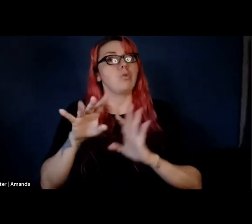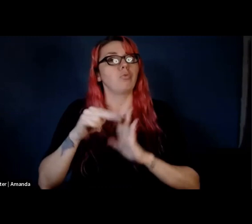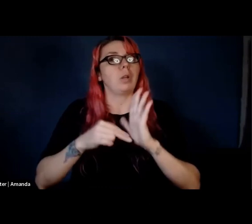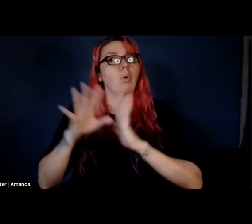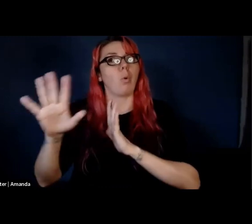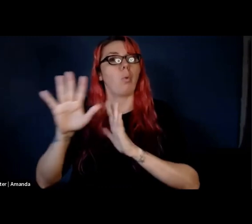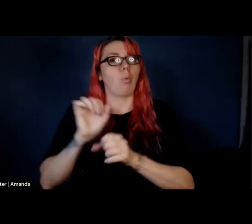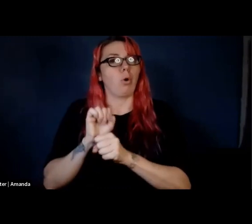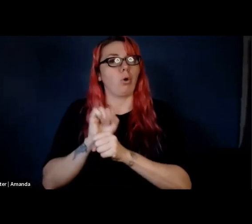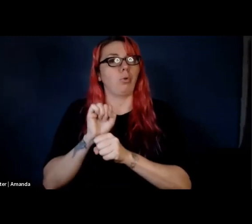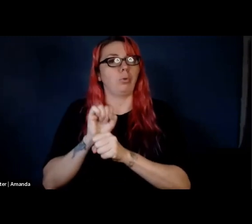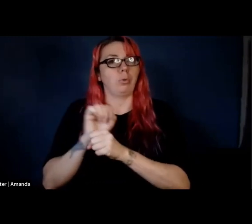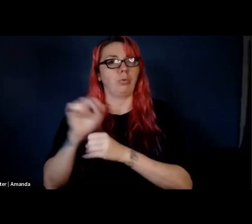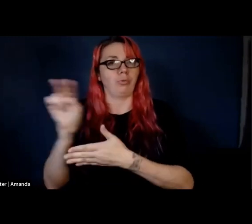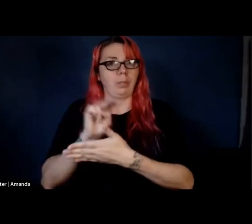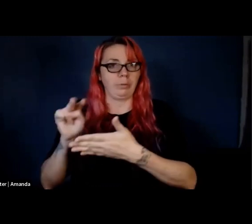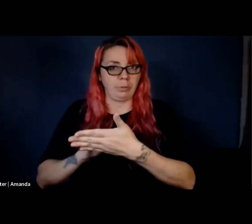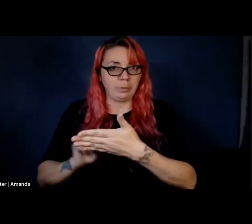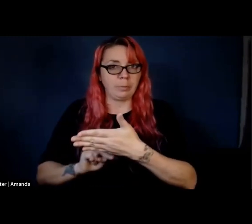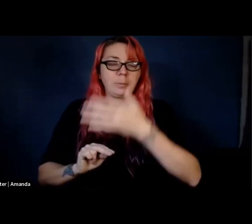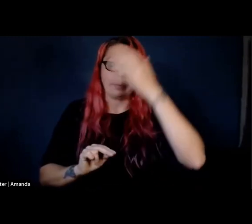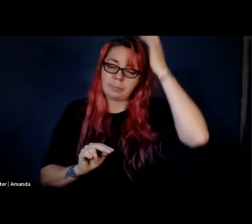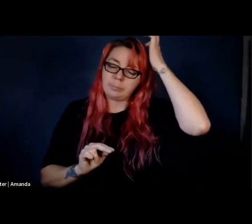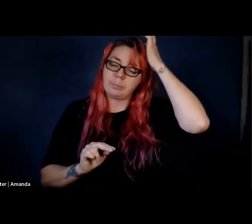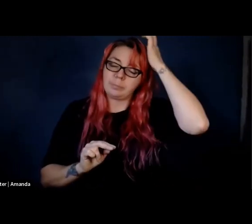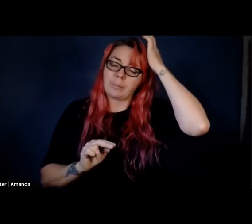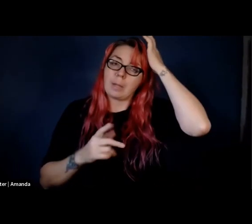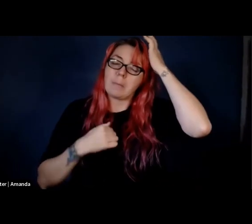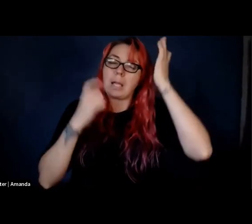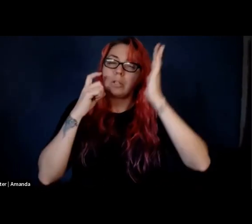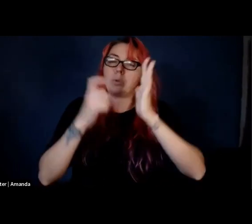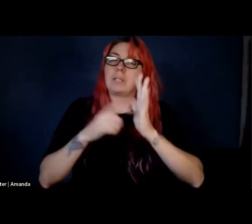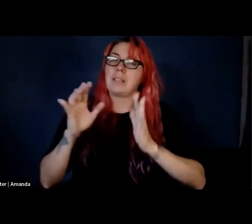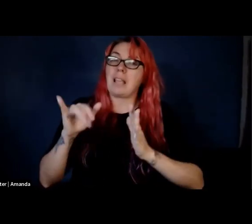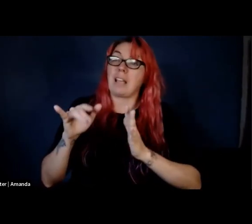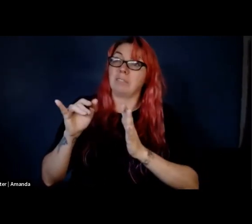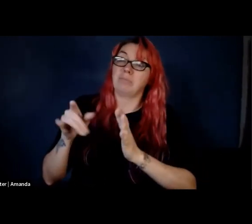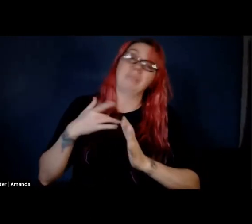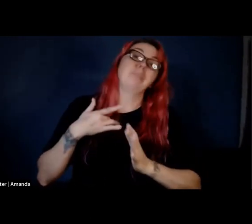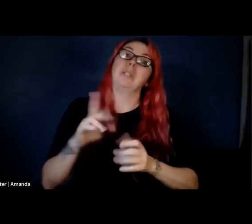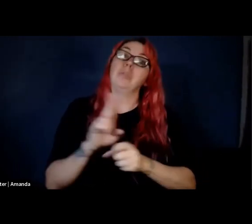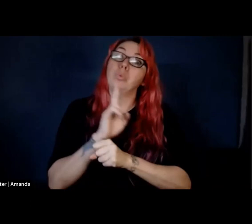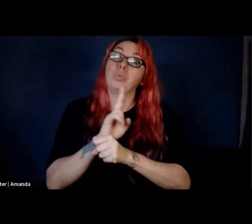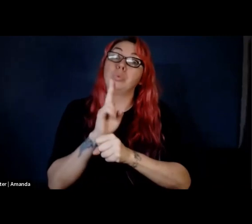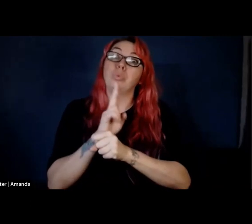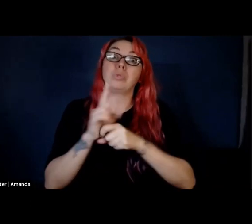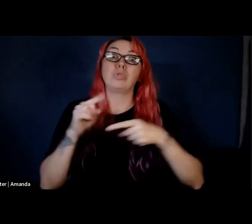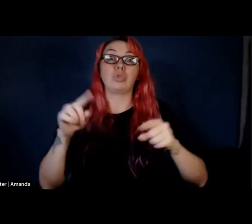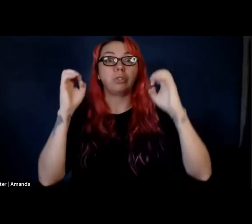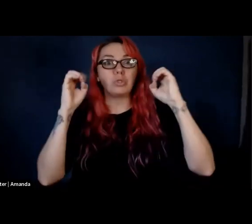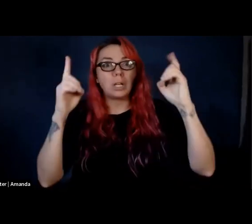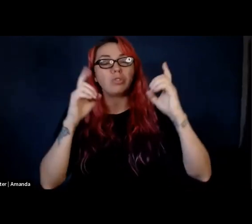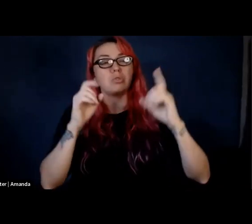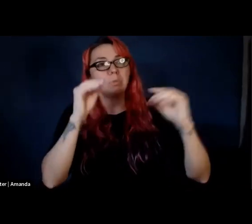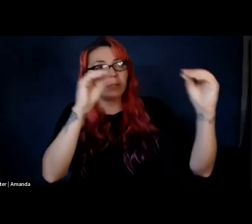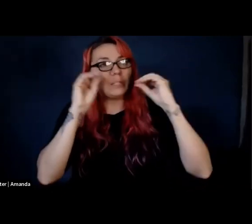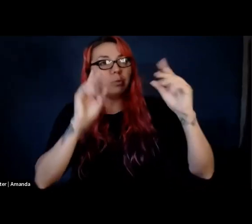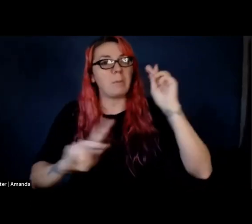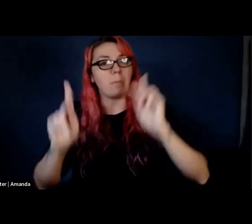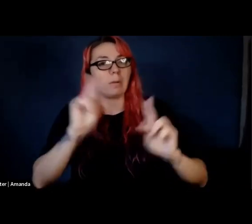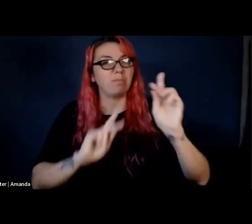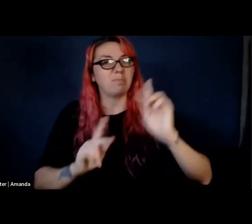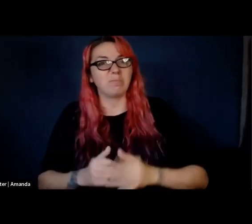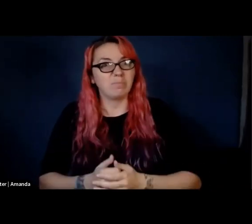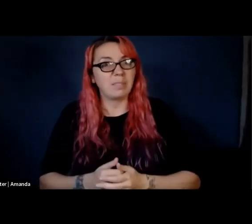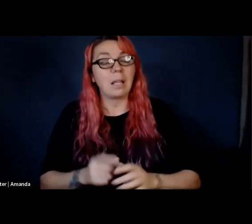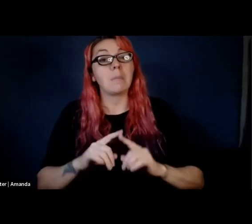exist, but unfortunately have not always been taken up as widely to educate us at large about this kinds of histories. So for example, the